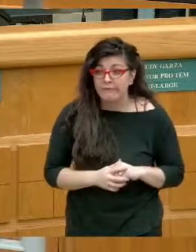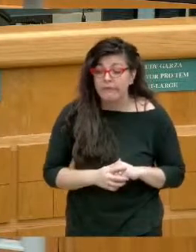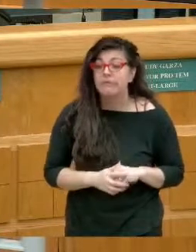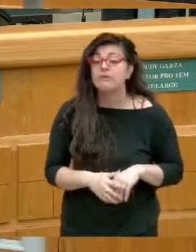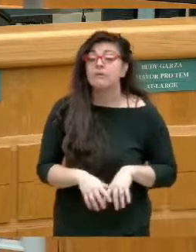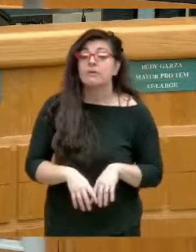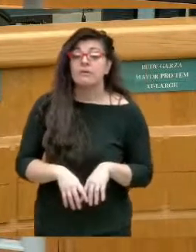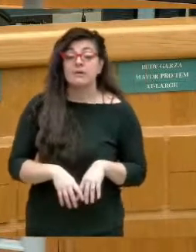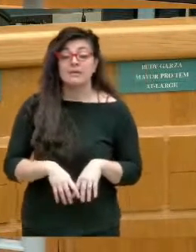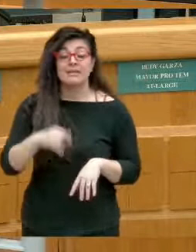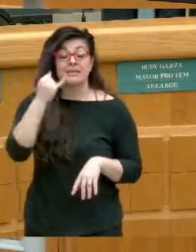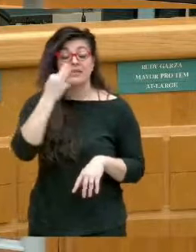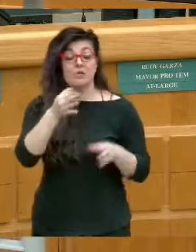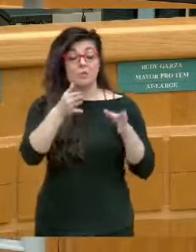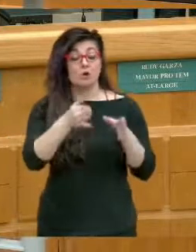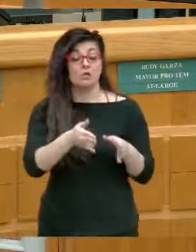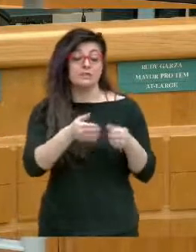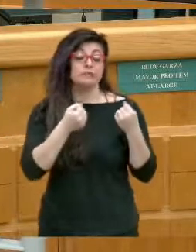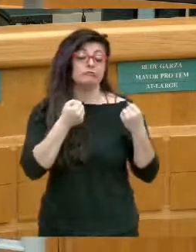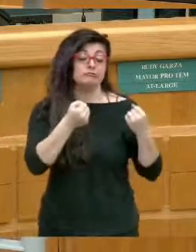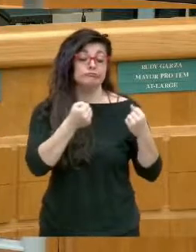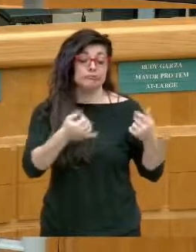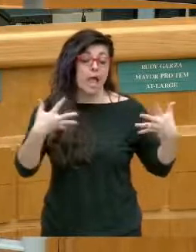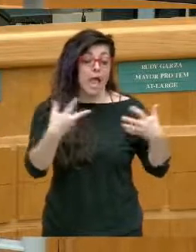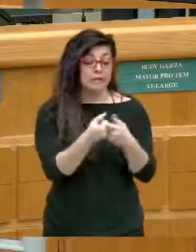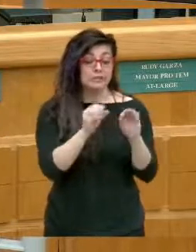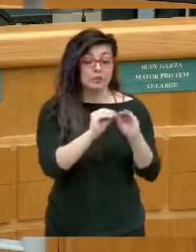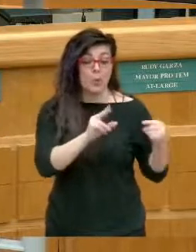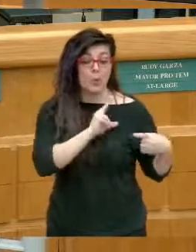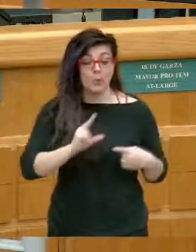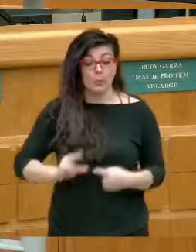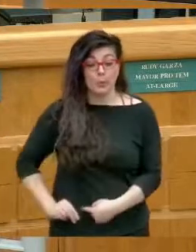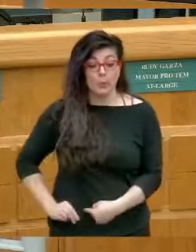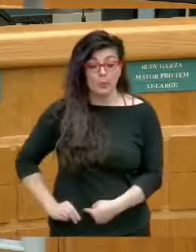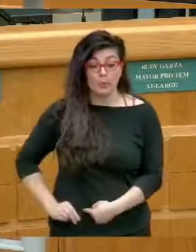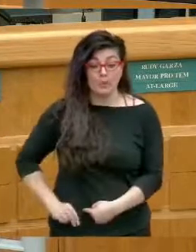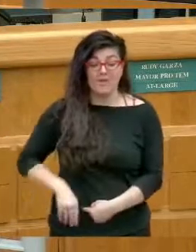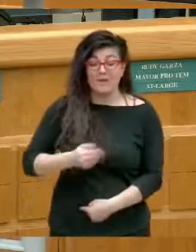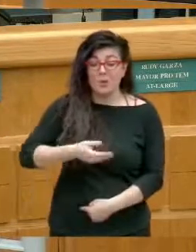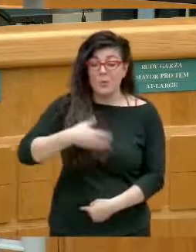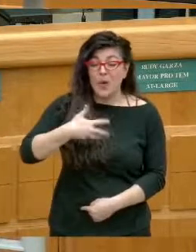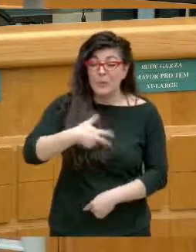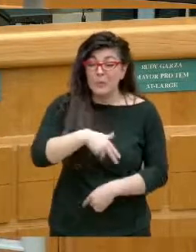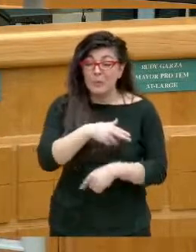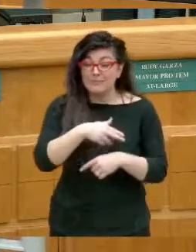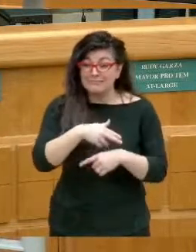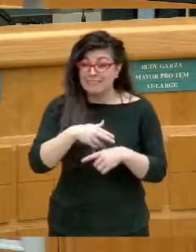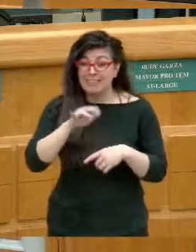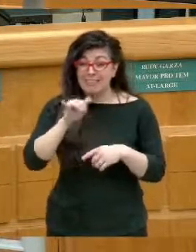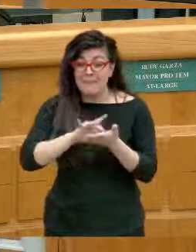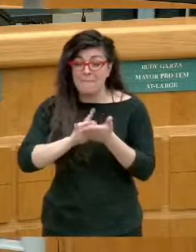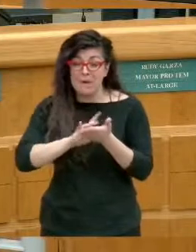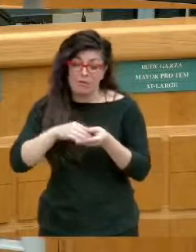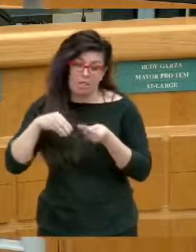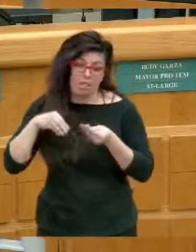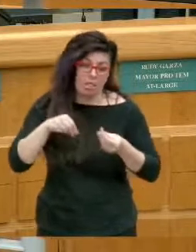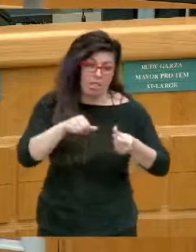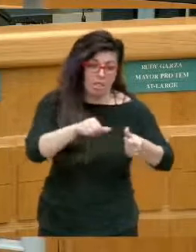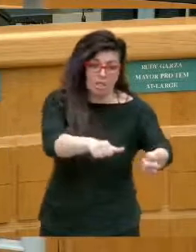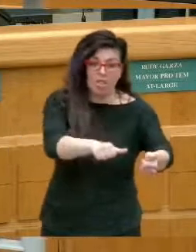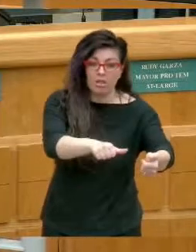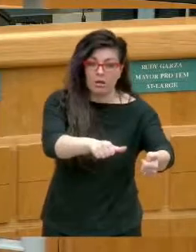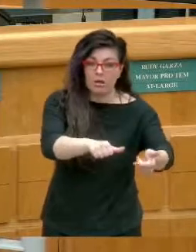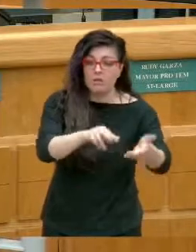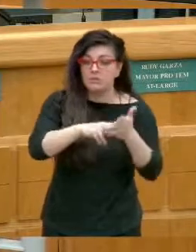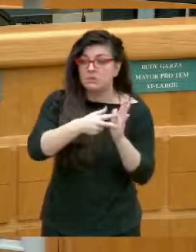associated with people getting into accidents that don't wear seatbelts are so high that it burdens the rest of us. So it's become a law because it's impinging on